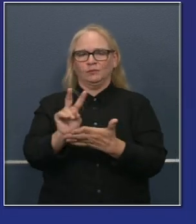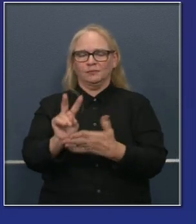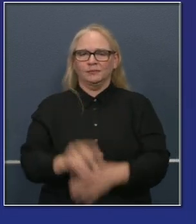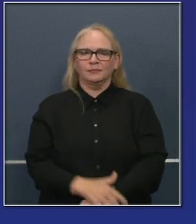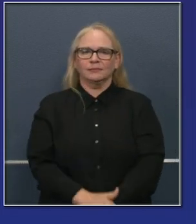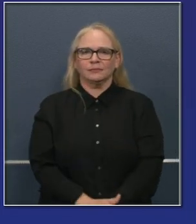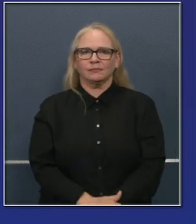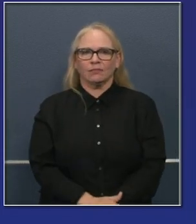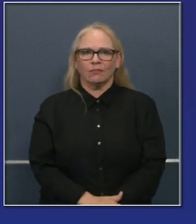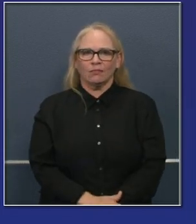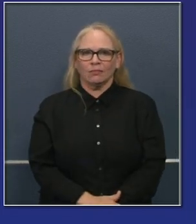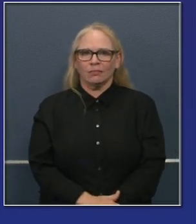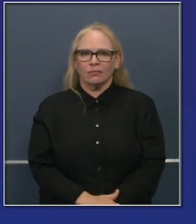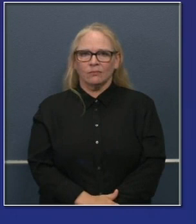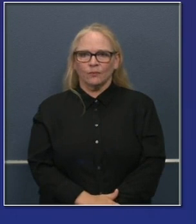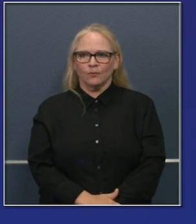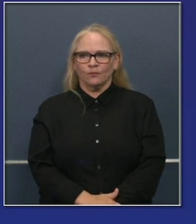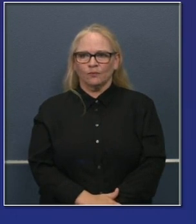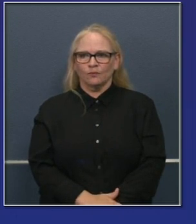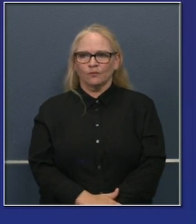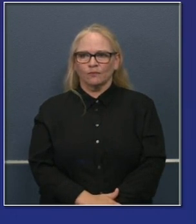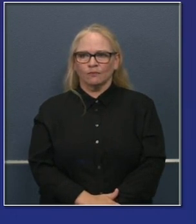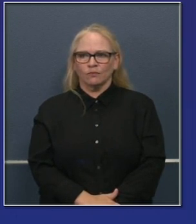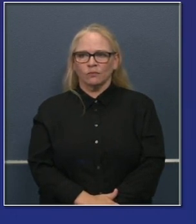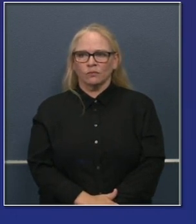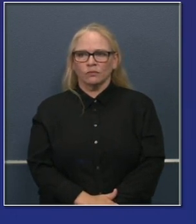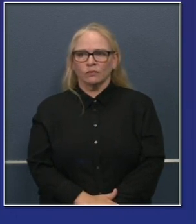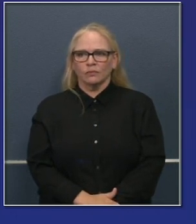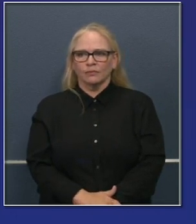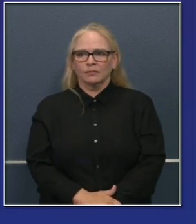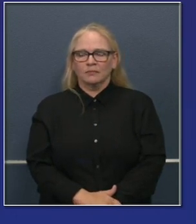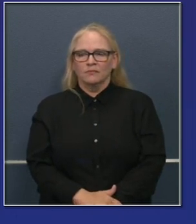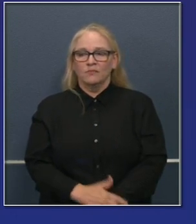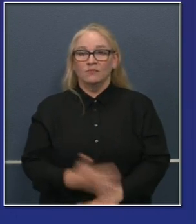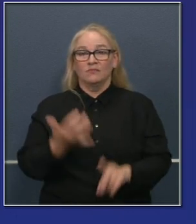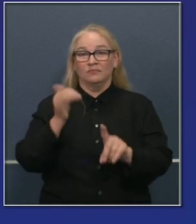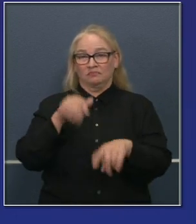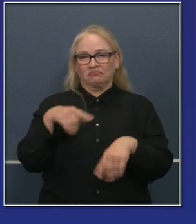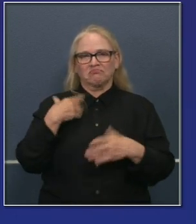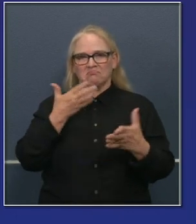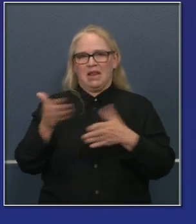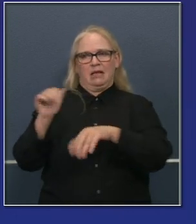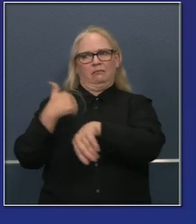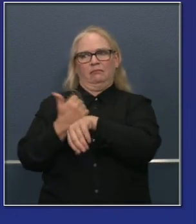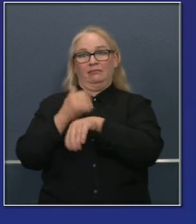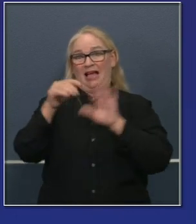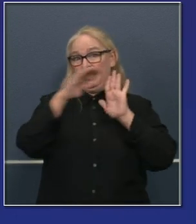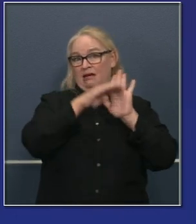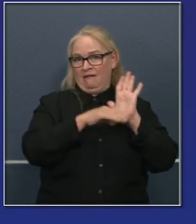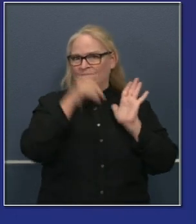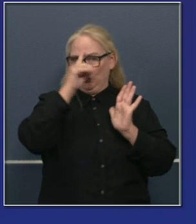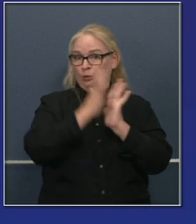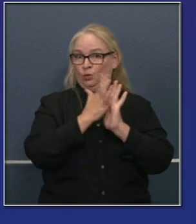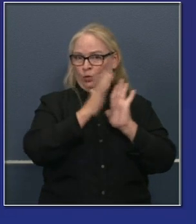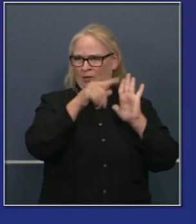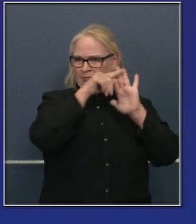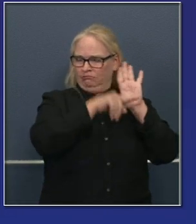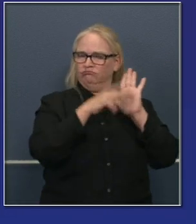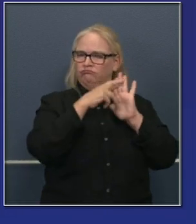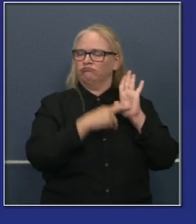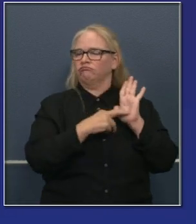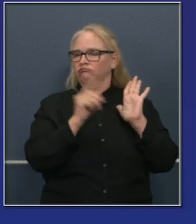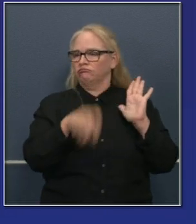foundation that we're laying out today on public education guidance. As many of you know, we put out guidance to the Department of Public